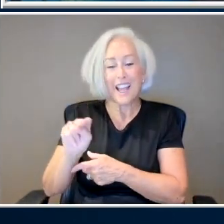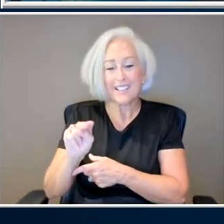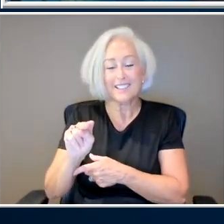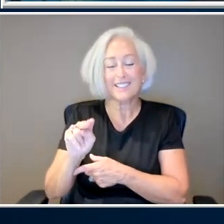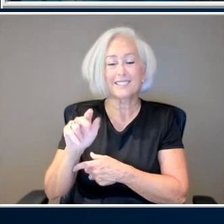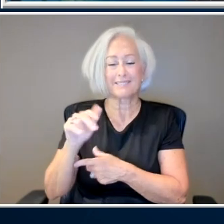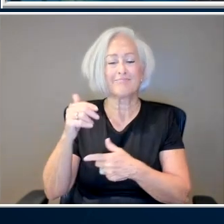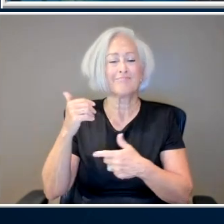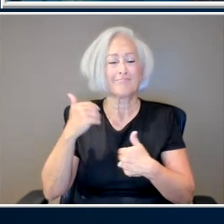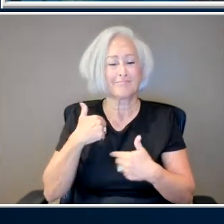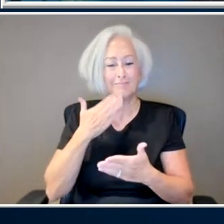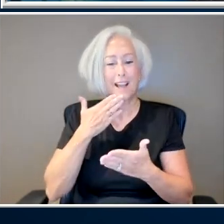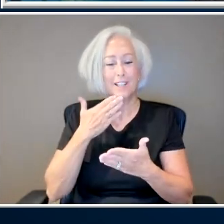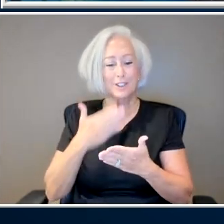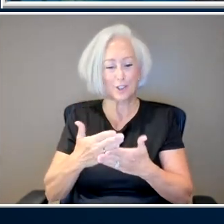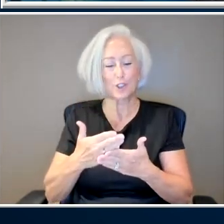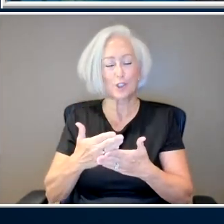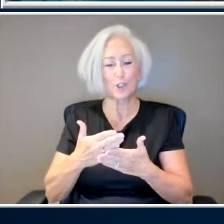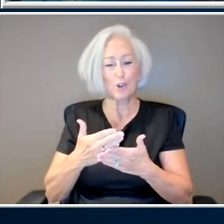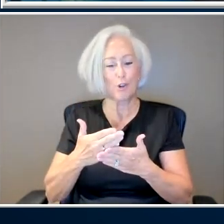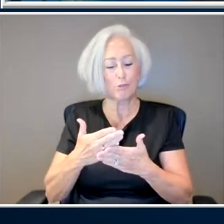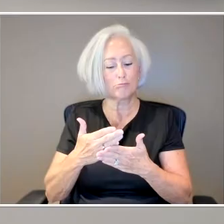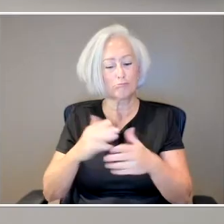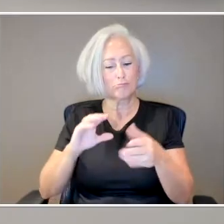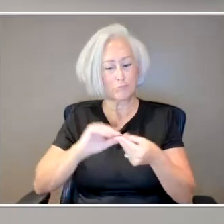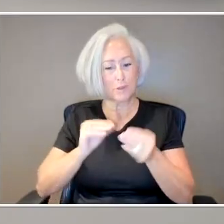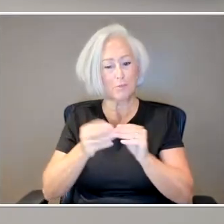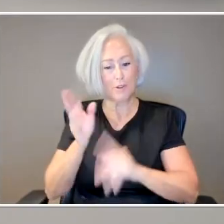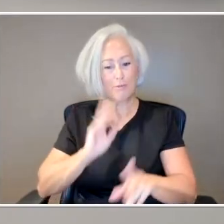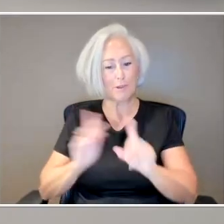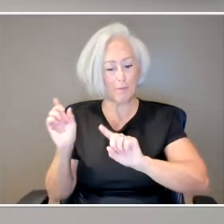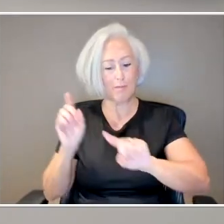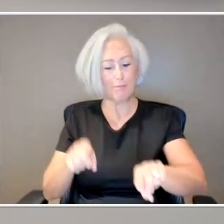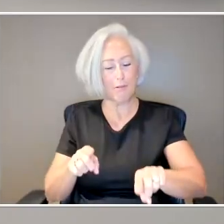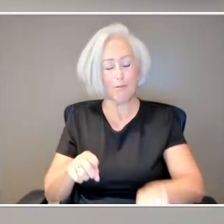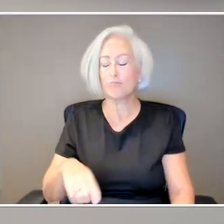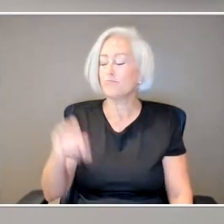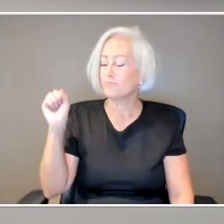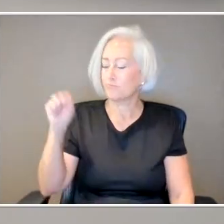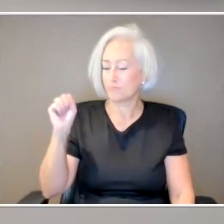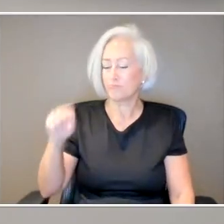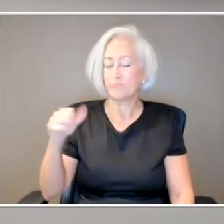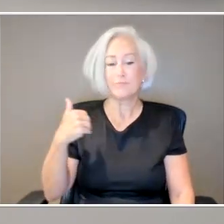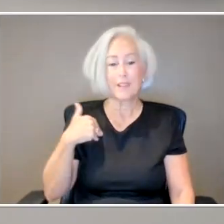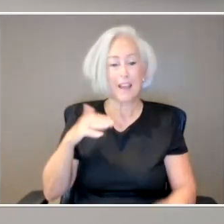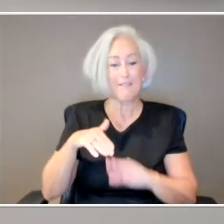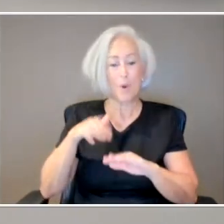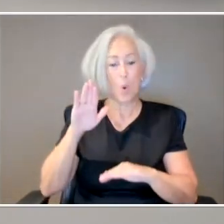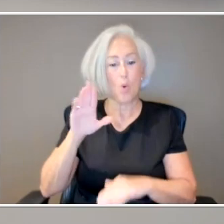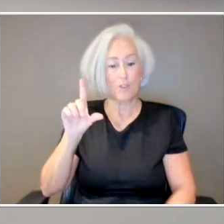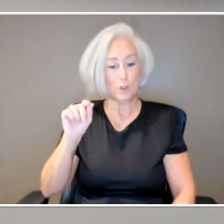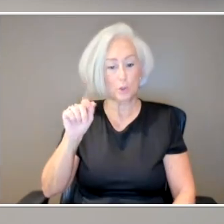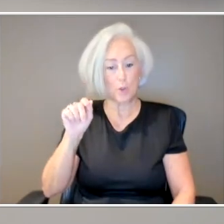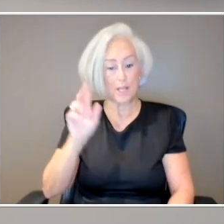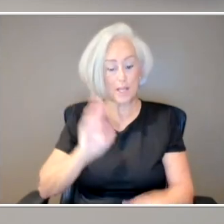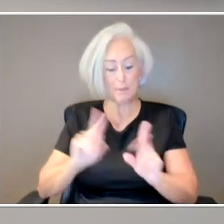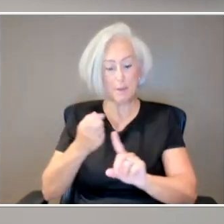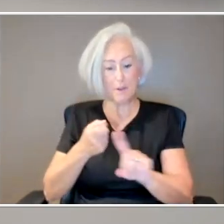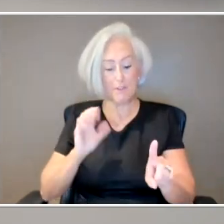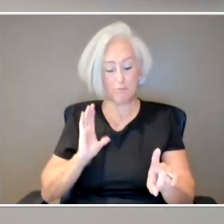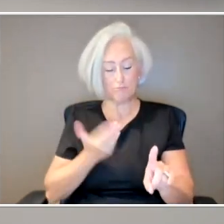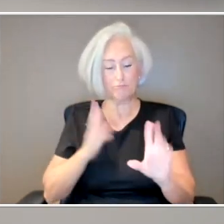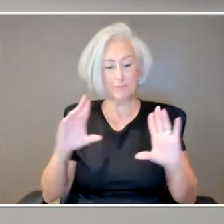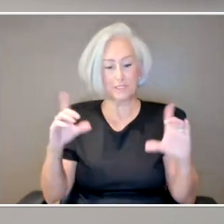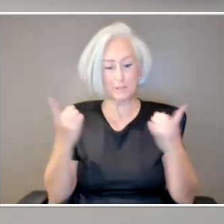conference. How many people are involved? Yeah, we do. We have more than 20 people from our department here at this